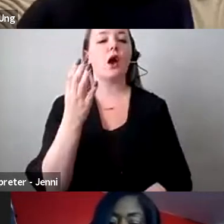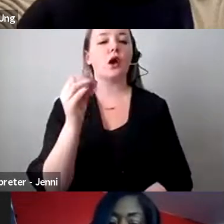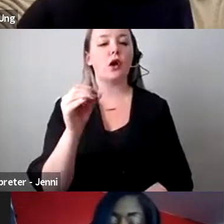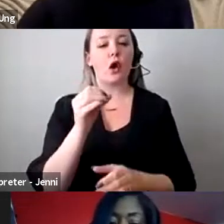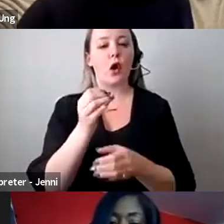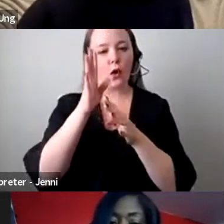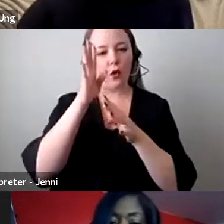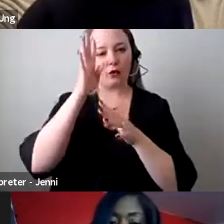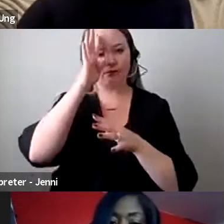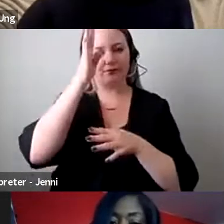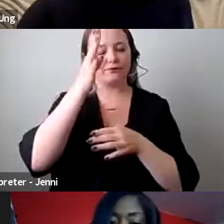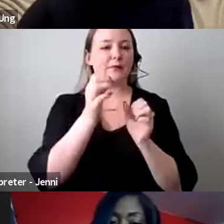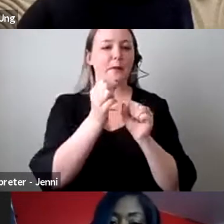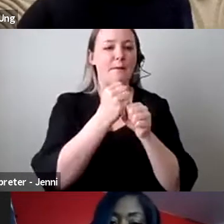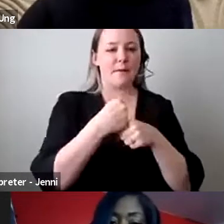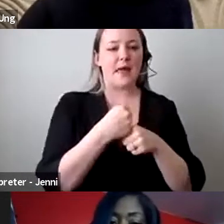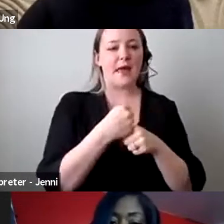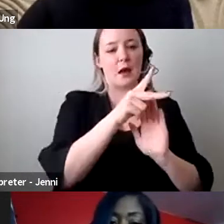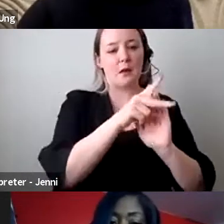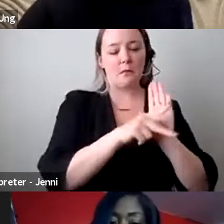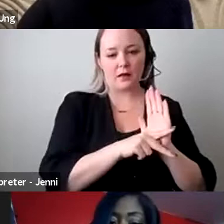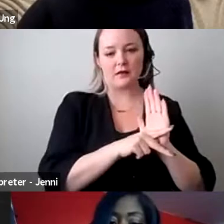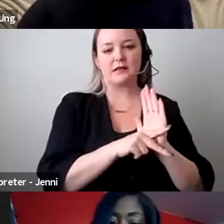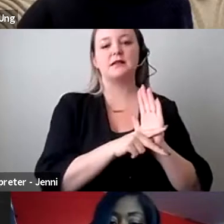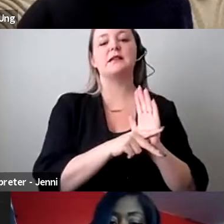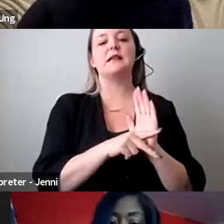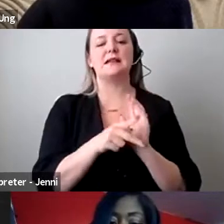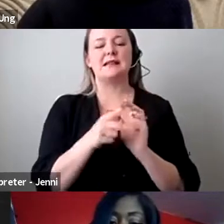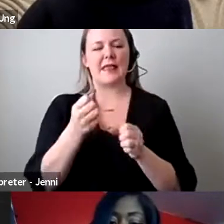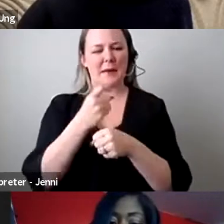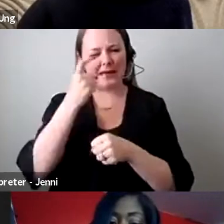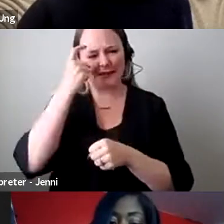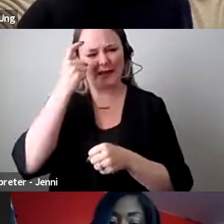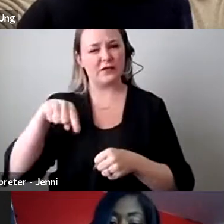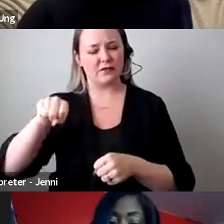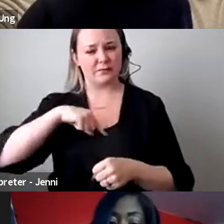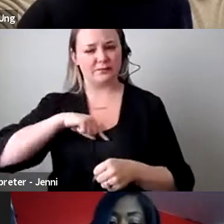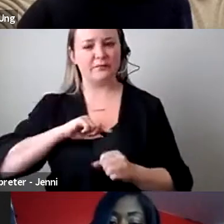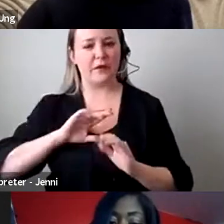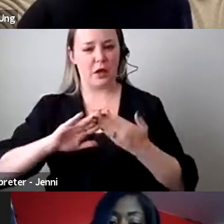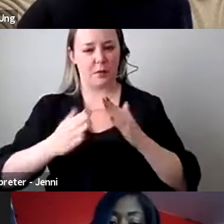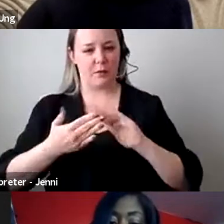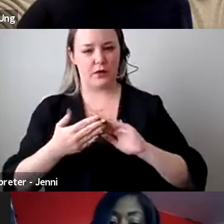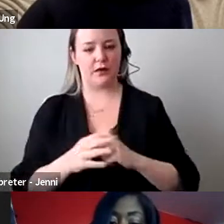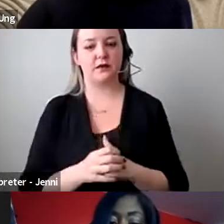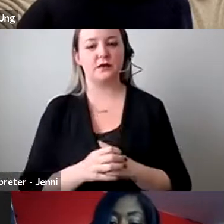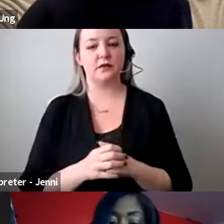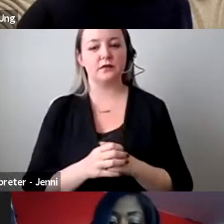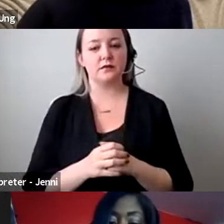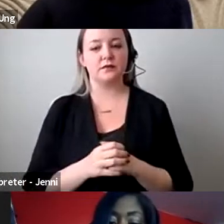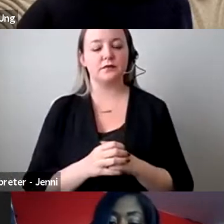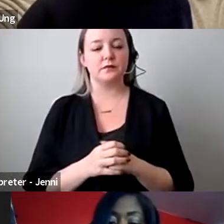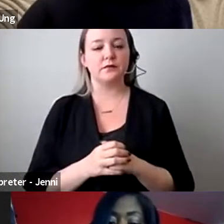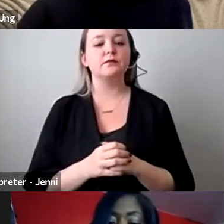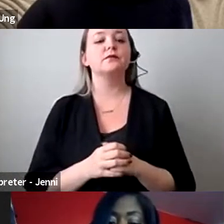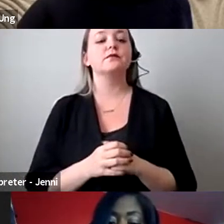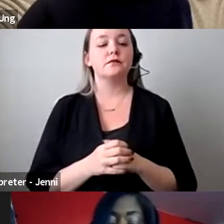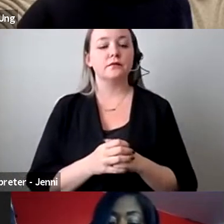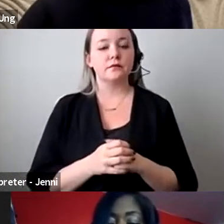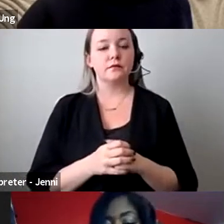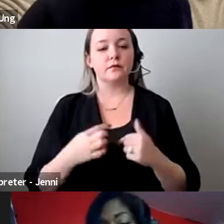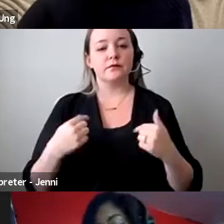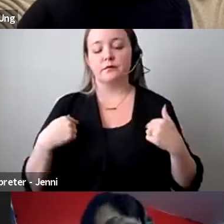that is led by survivors and makes sense for our communities. So with that, I have the incredible